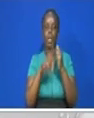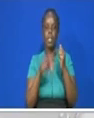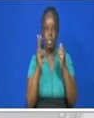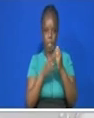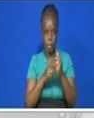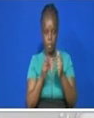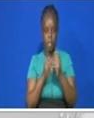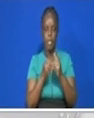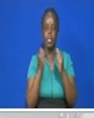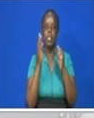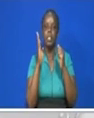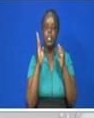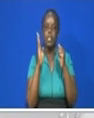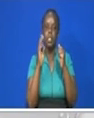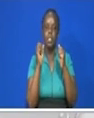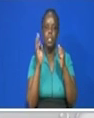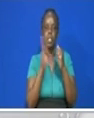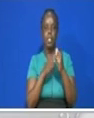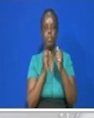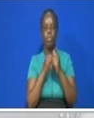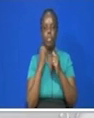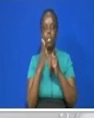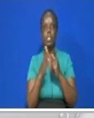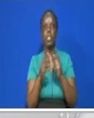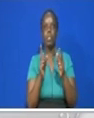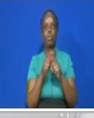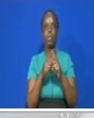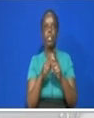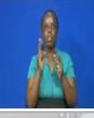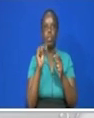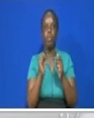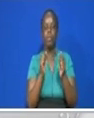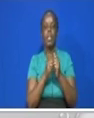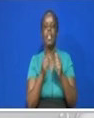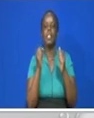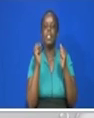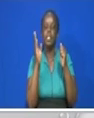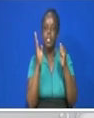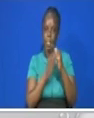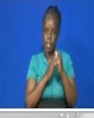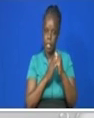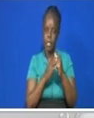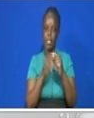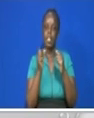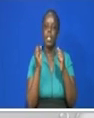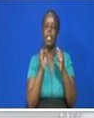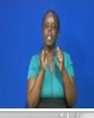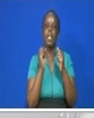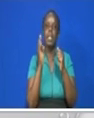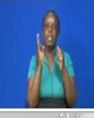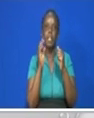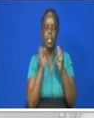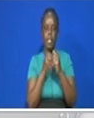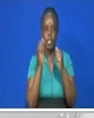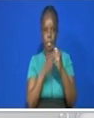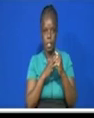up to the 11th of November 1918 when it came to an end. And we normally call it a world